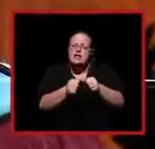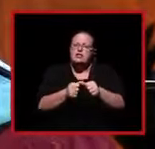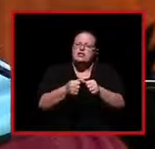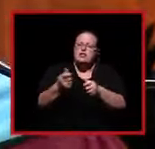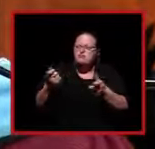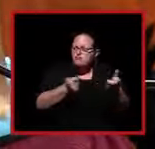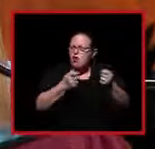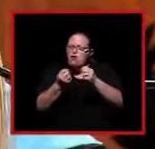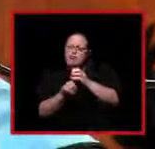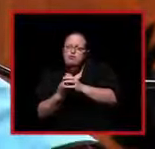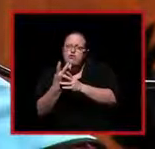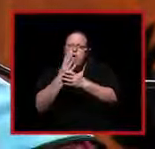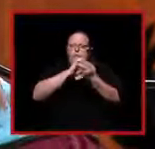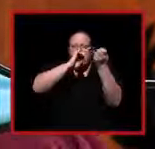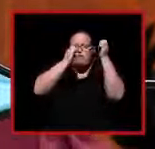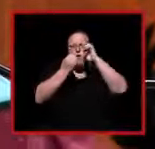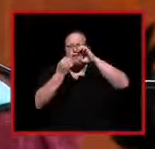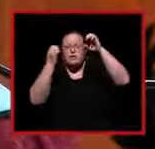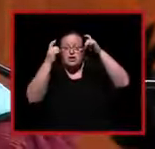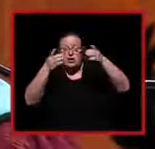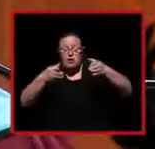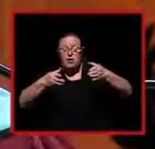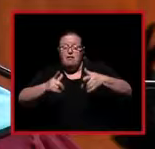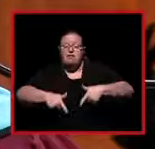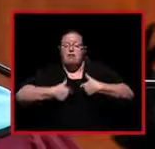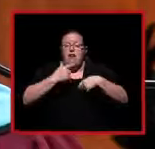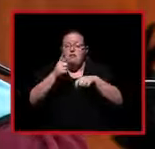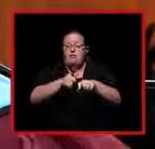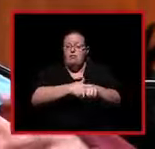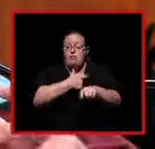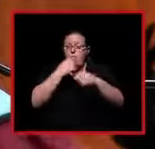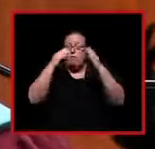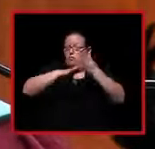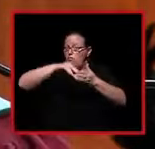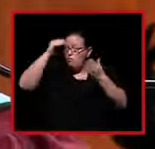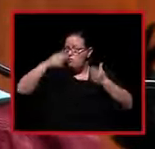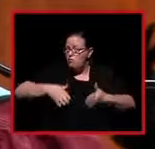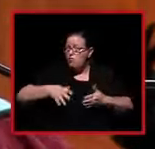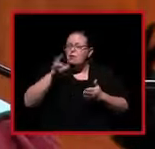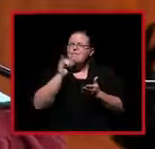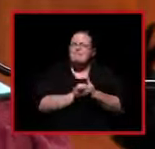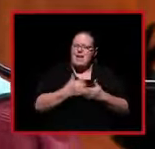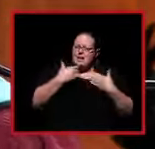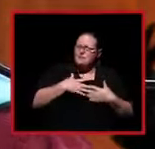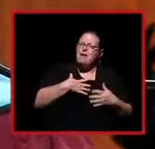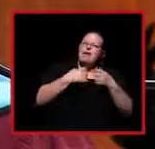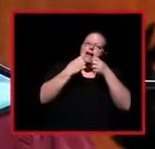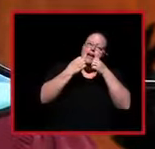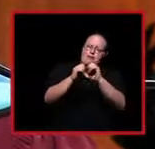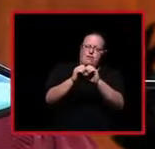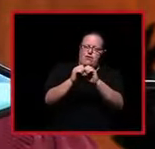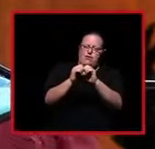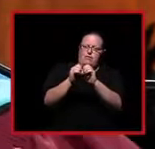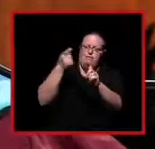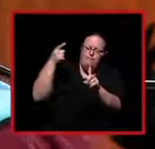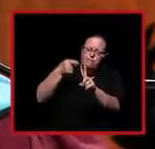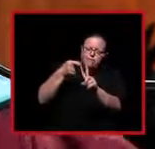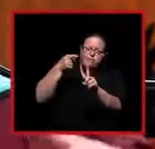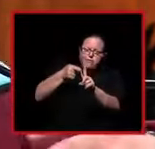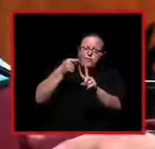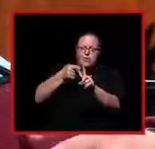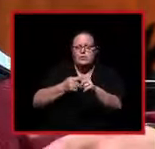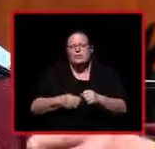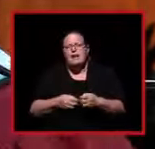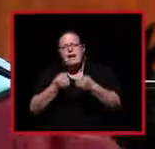and evolve as an educator and a lifelong learner. So it's about effort. It's